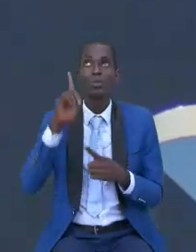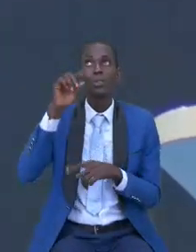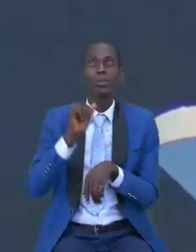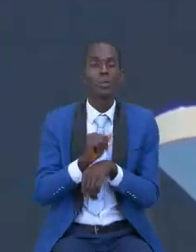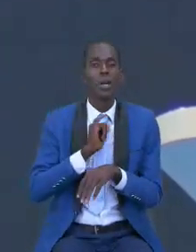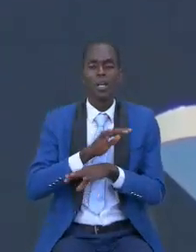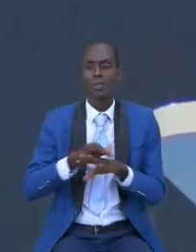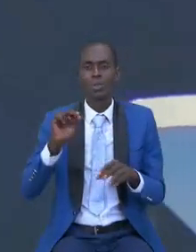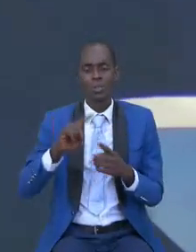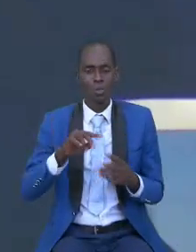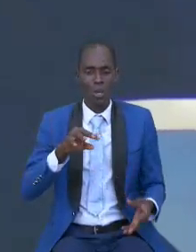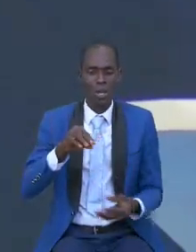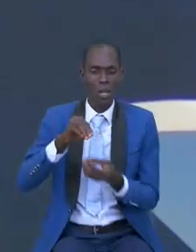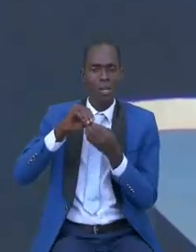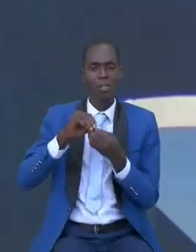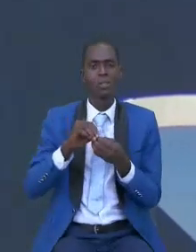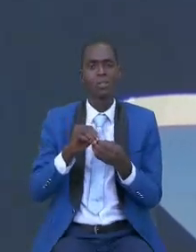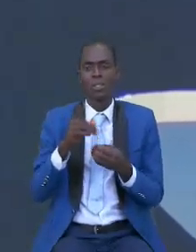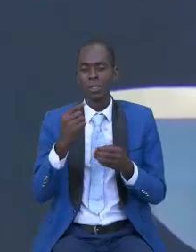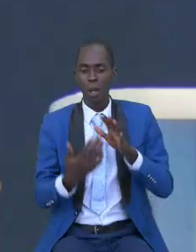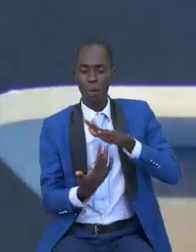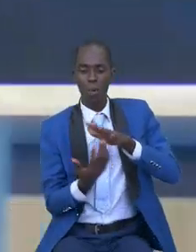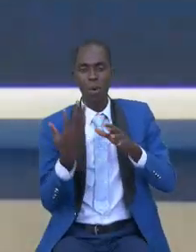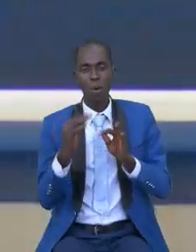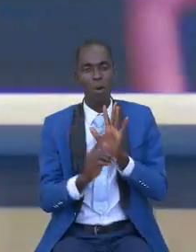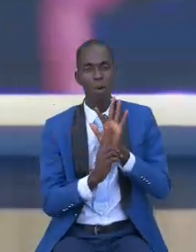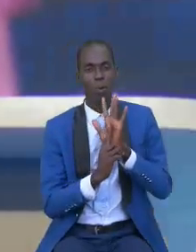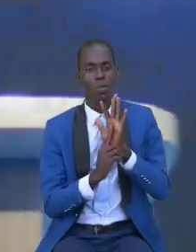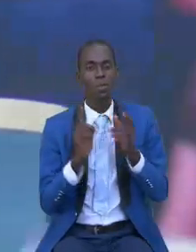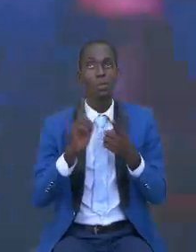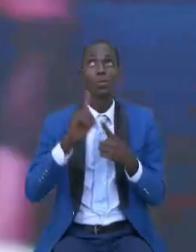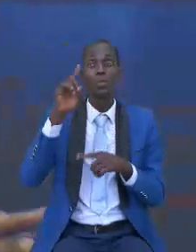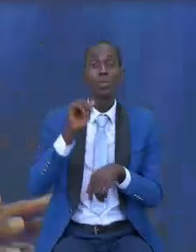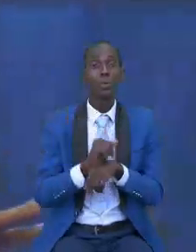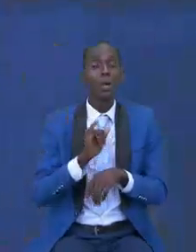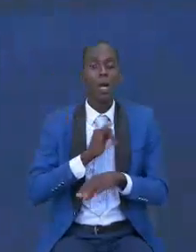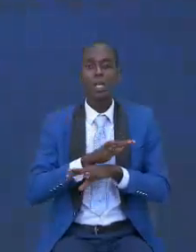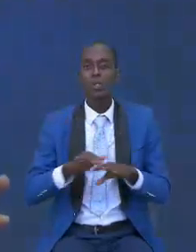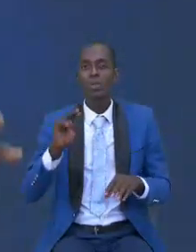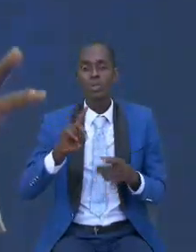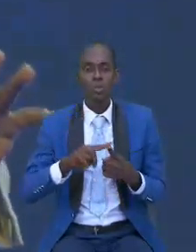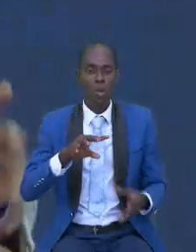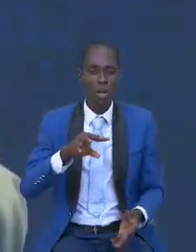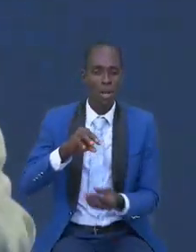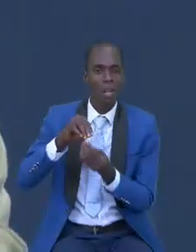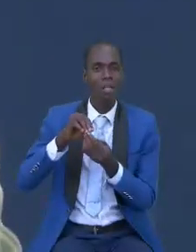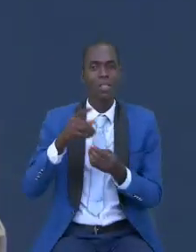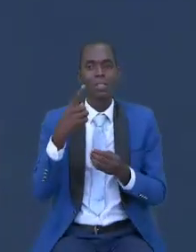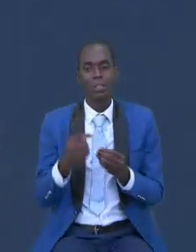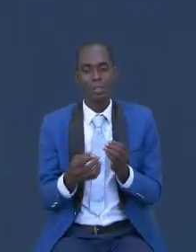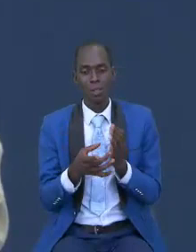have to add the burning of a candle to his works. I don't have to add the